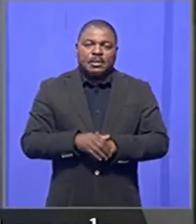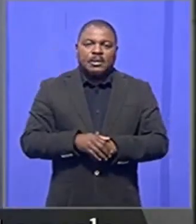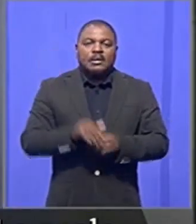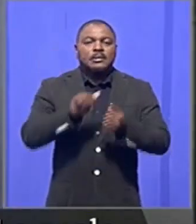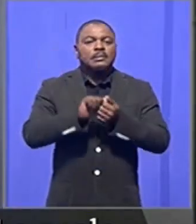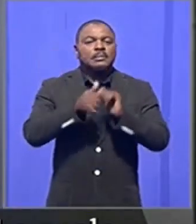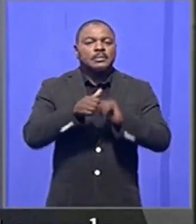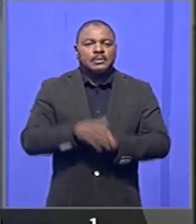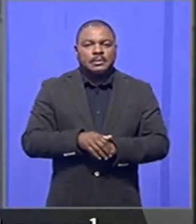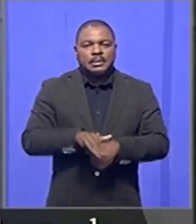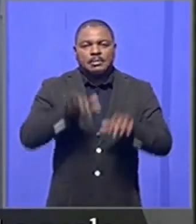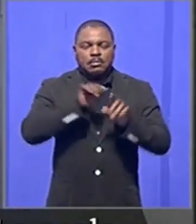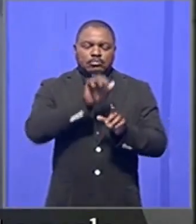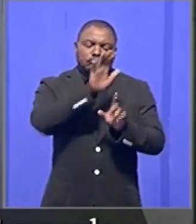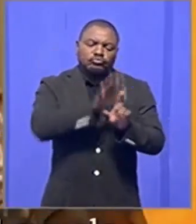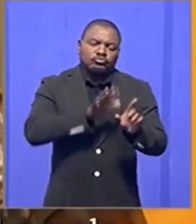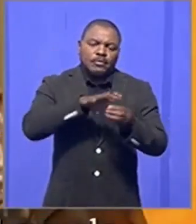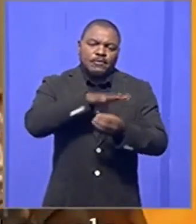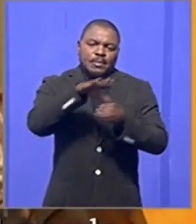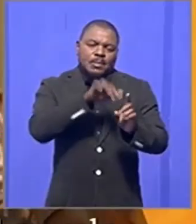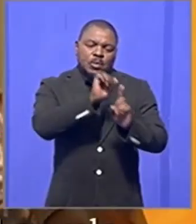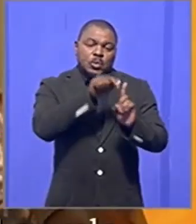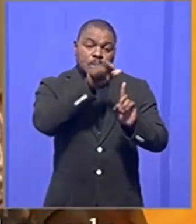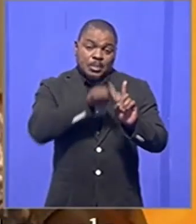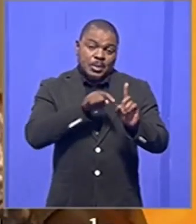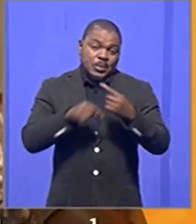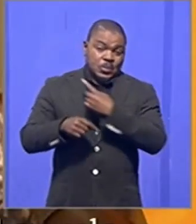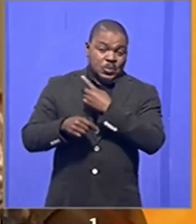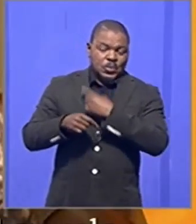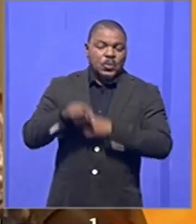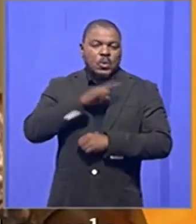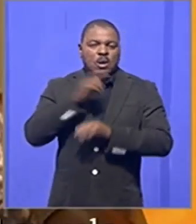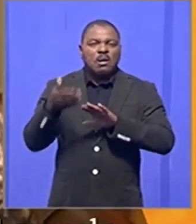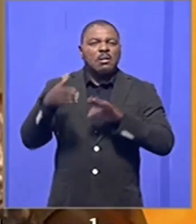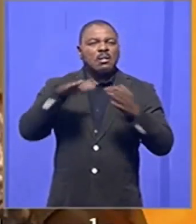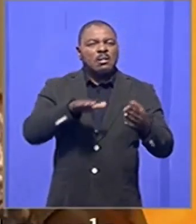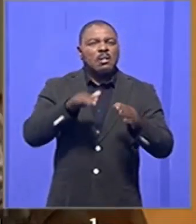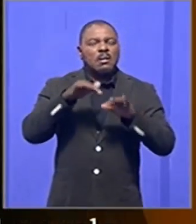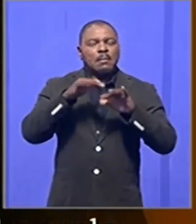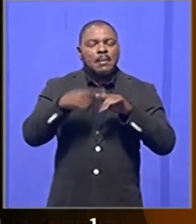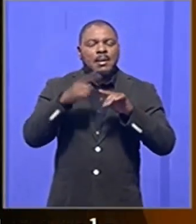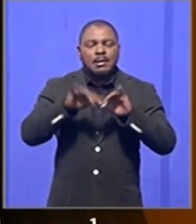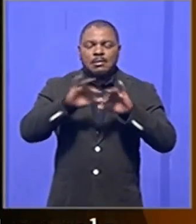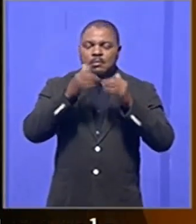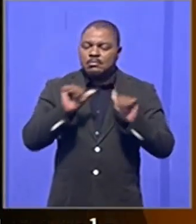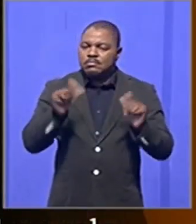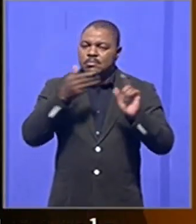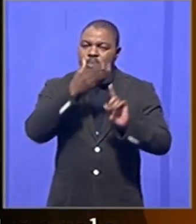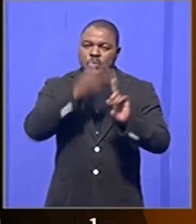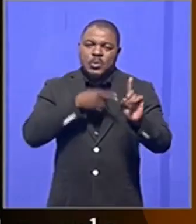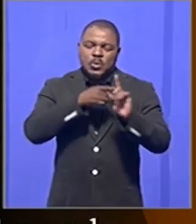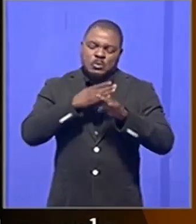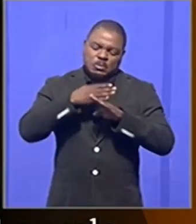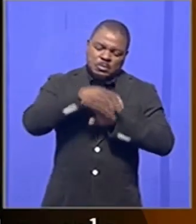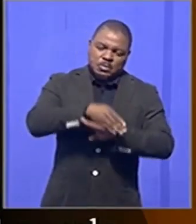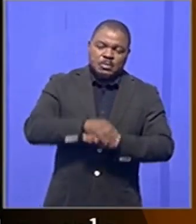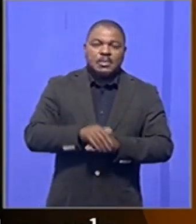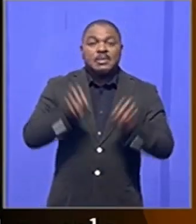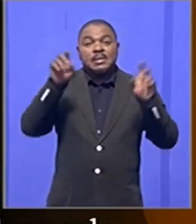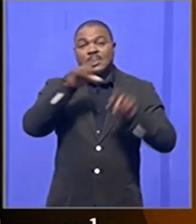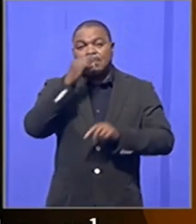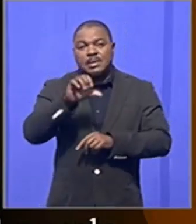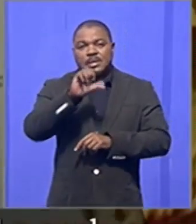Dipapading mantšu a hlobošo a tšwela pele go rothela morago ga lehu la mahlo a di bona go tša kgole ya maoto Stanley Chabalala yo a bego a tsebega